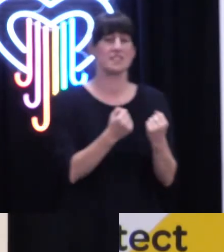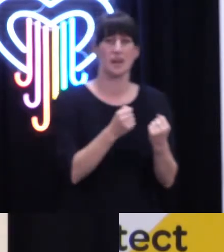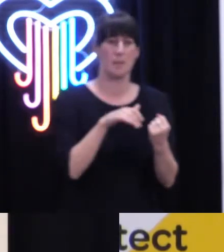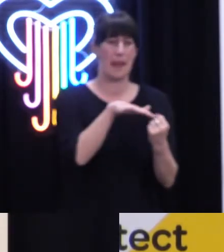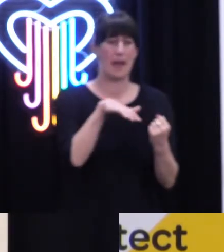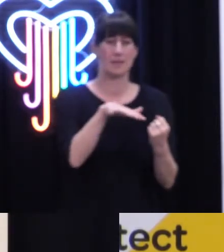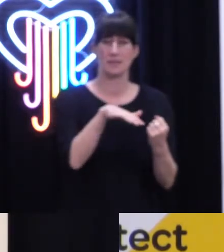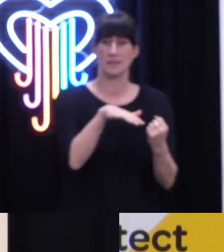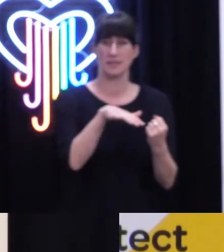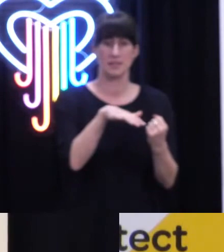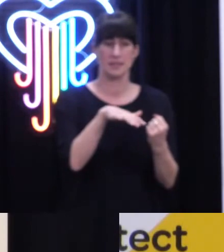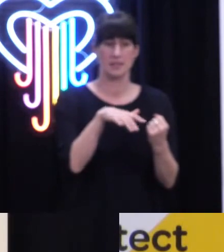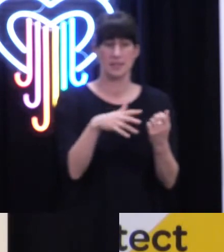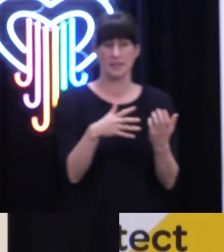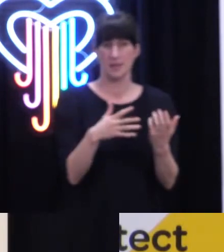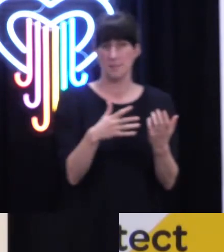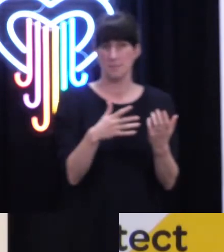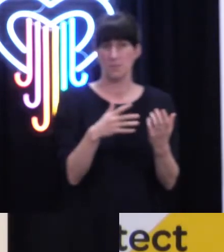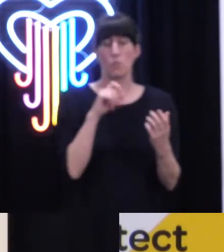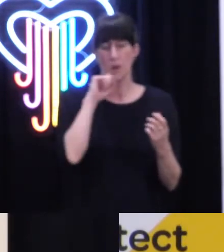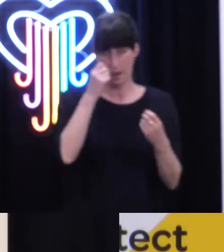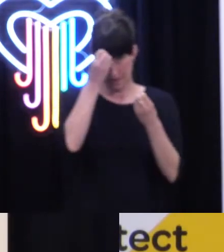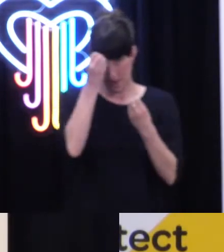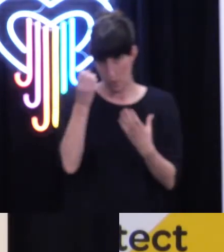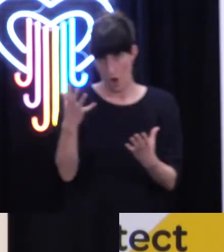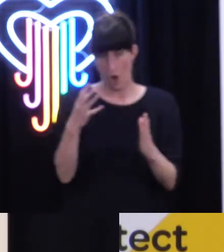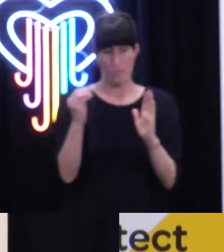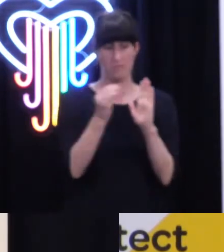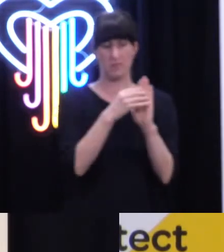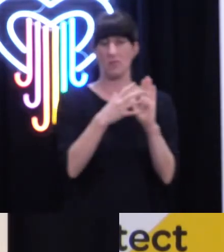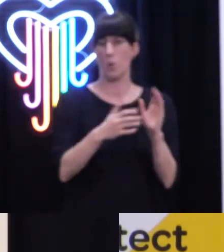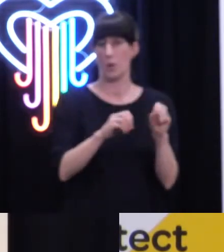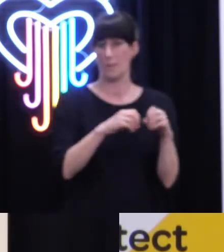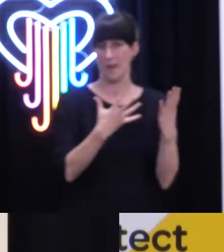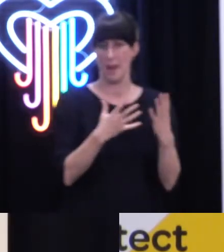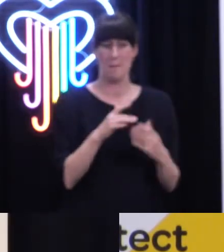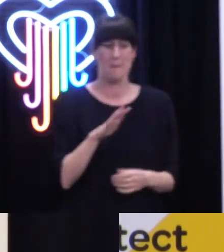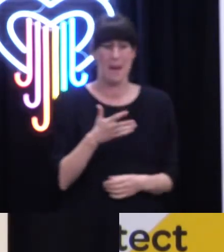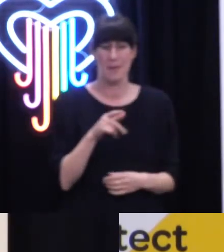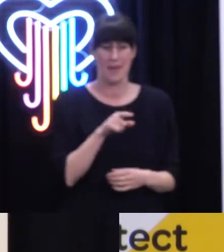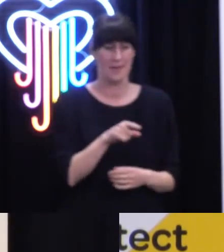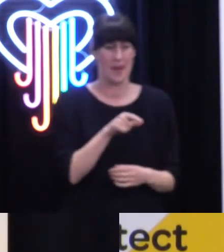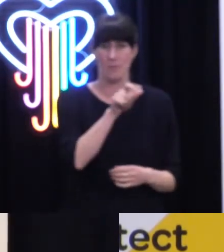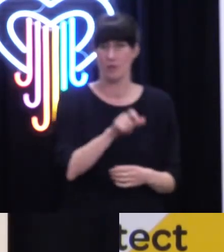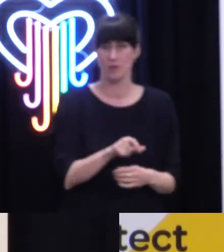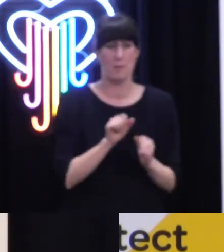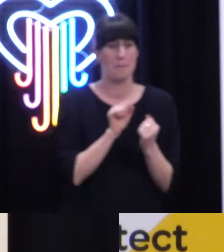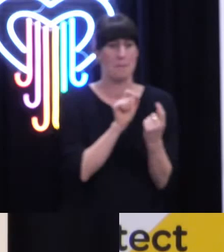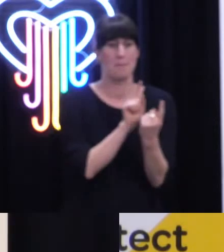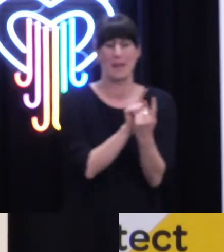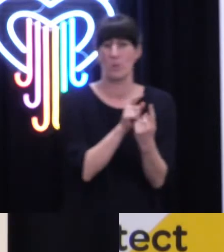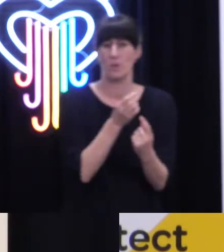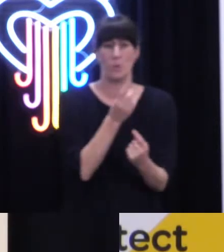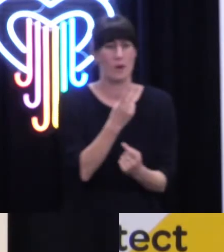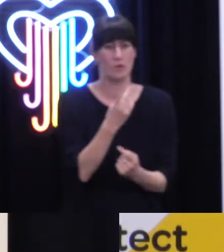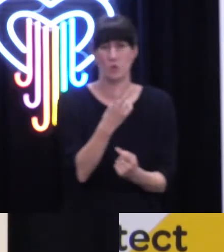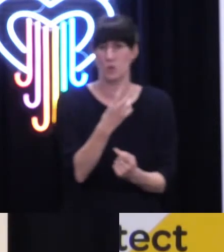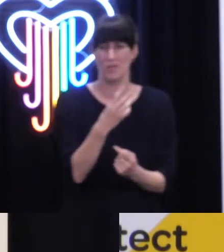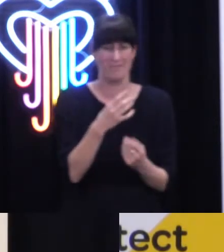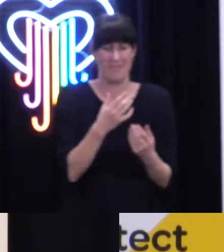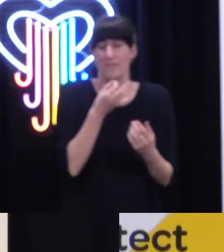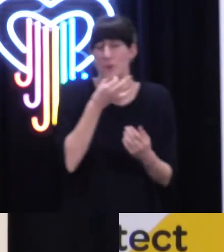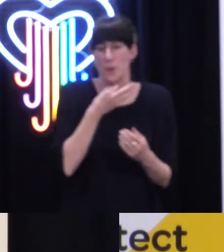may be that the only potential contact that the driver had was with 1 or 2 or a small number of people. All those people are known at